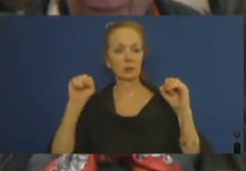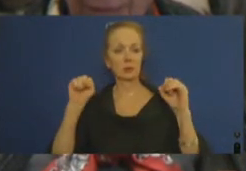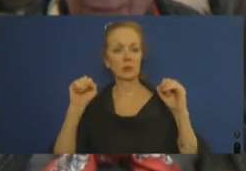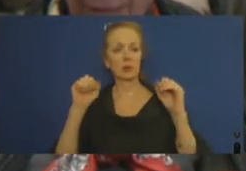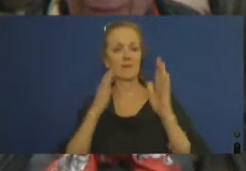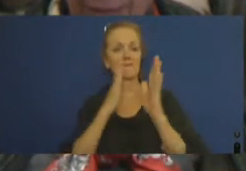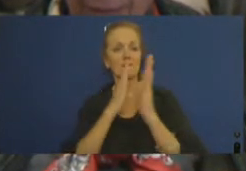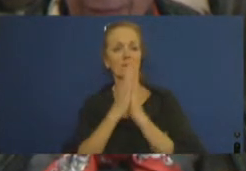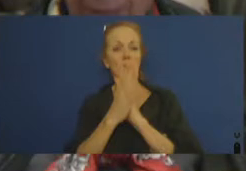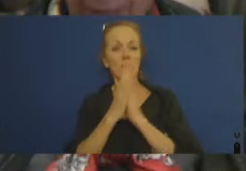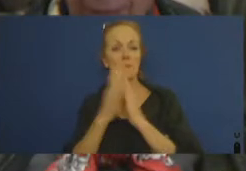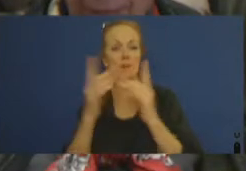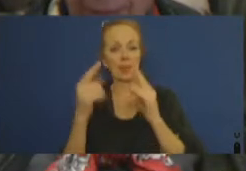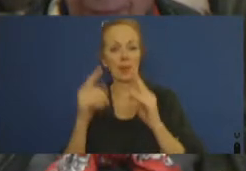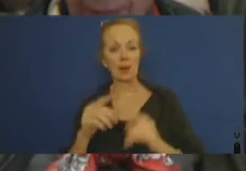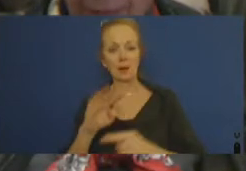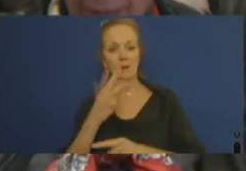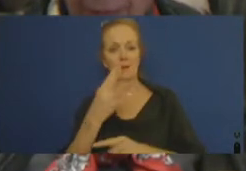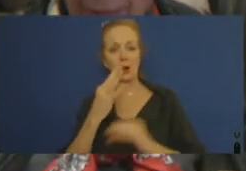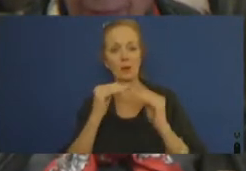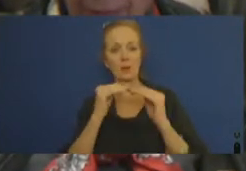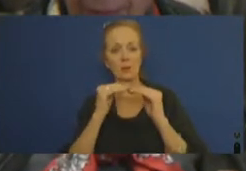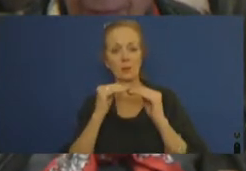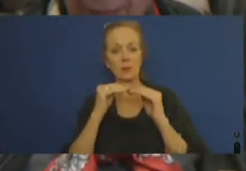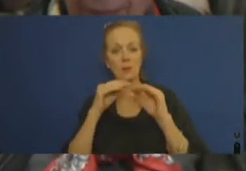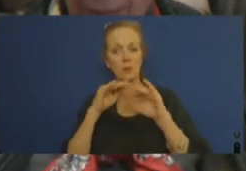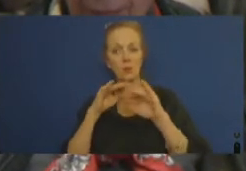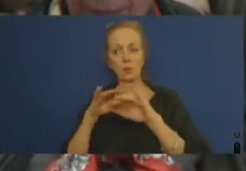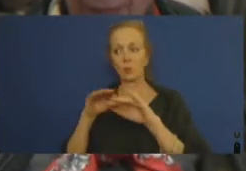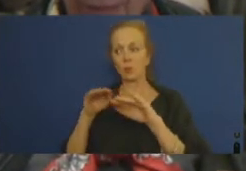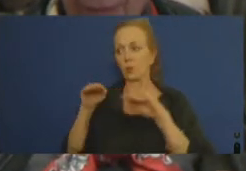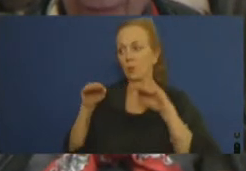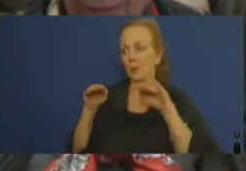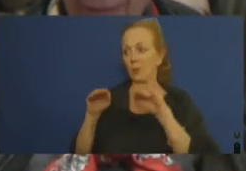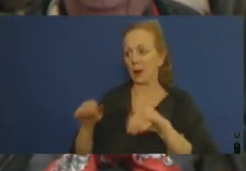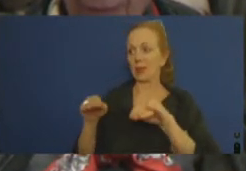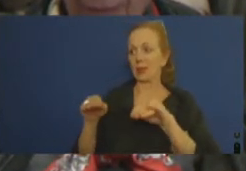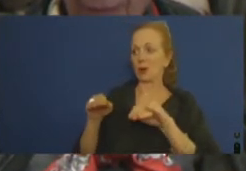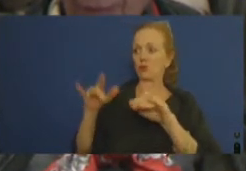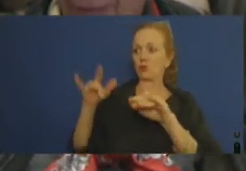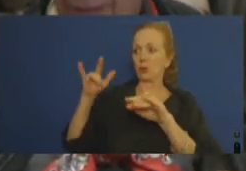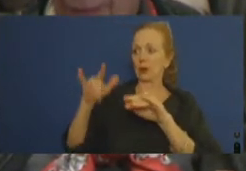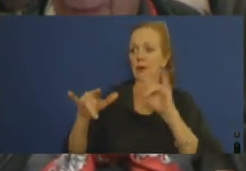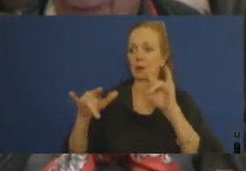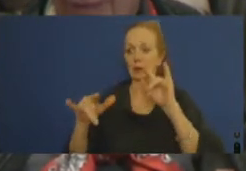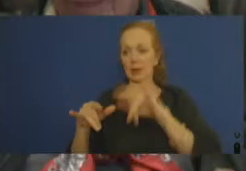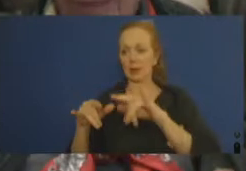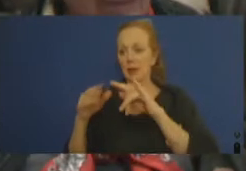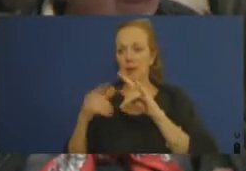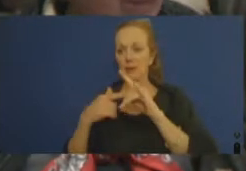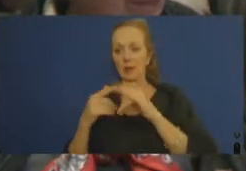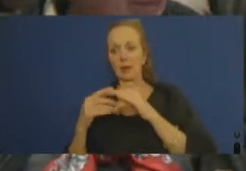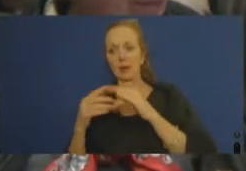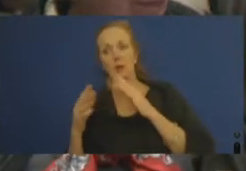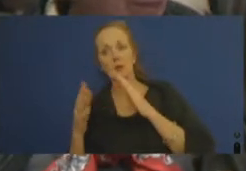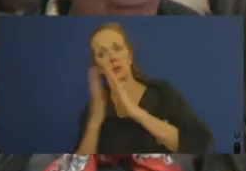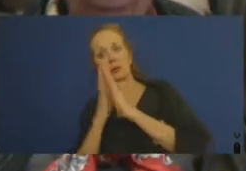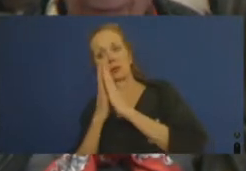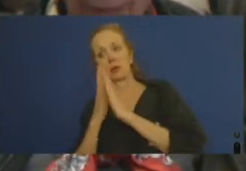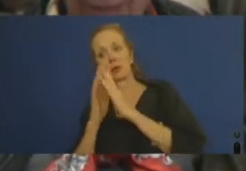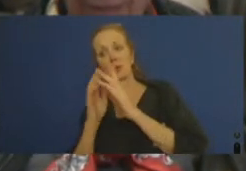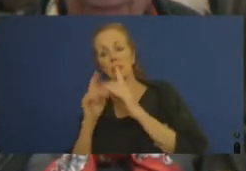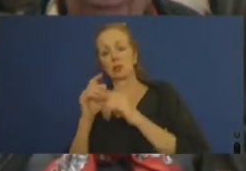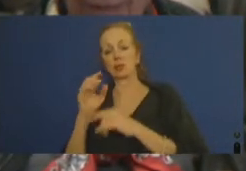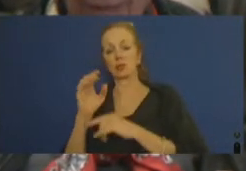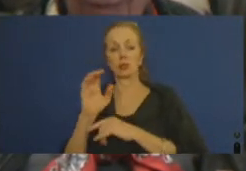coming out, especially with the fourth parallel runway coming out of Charlotte. That's going to increase the amount of traffic significantly that comes out of Charlotte